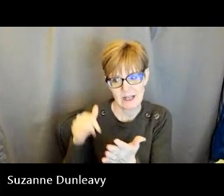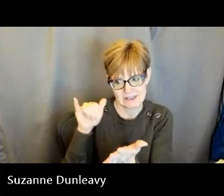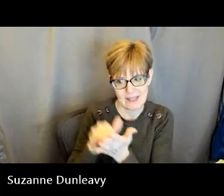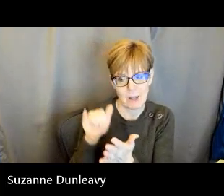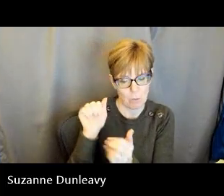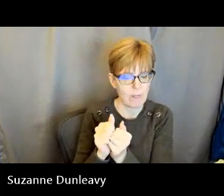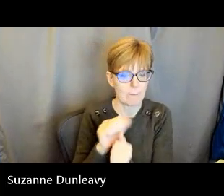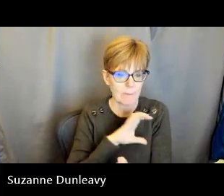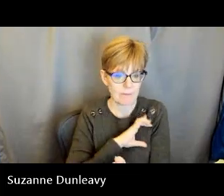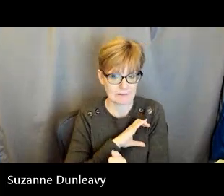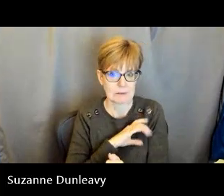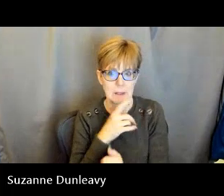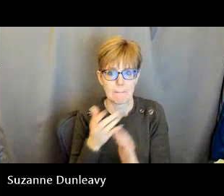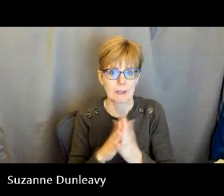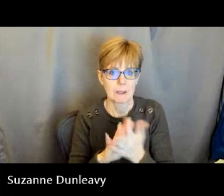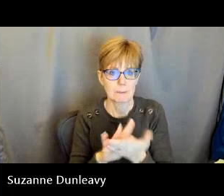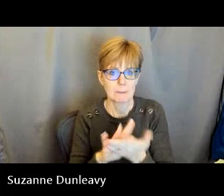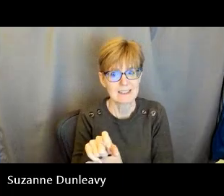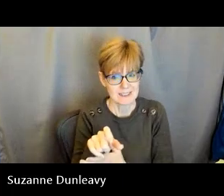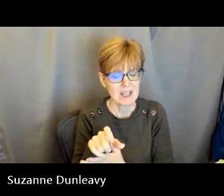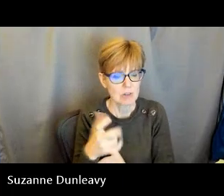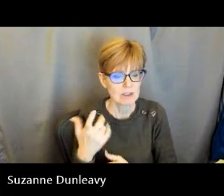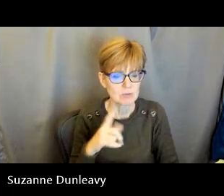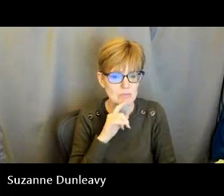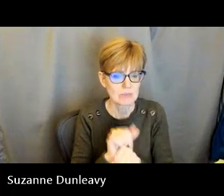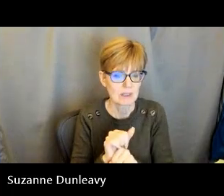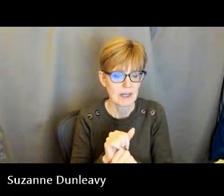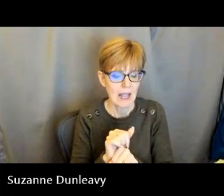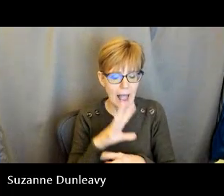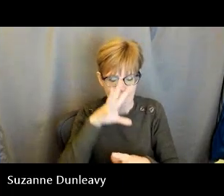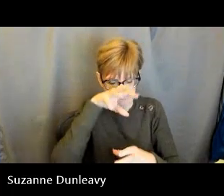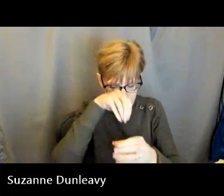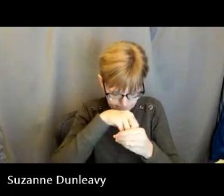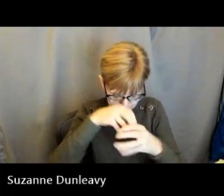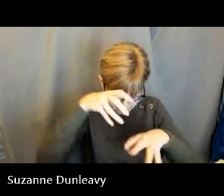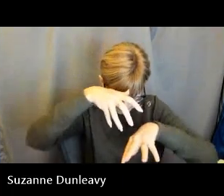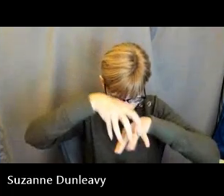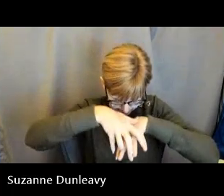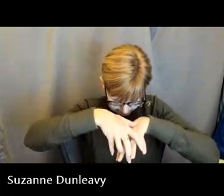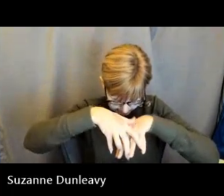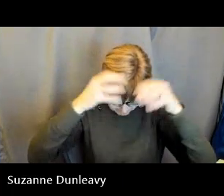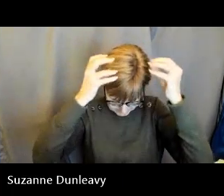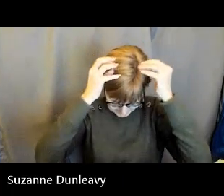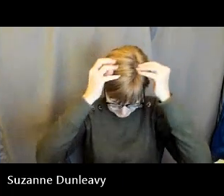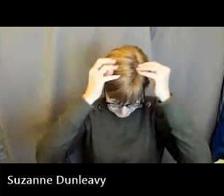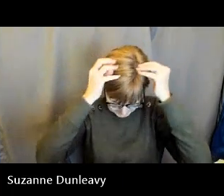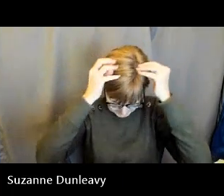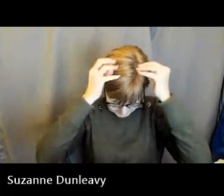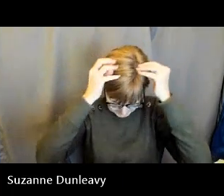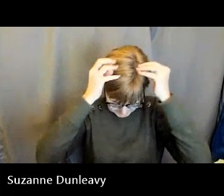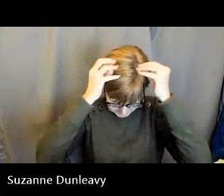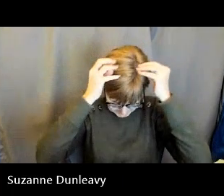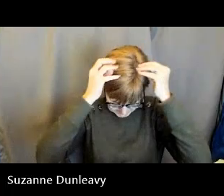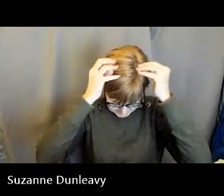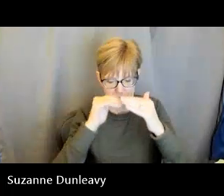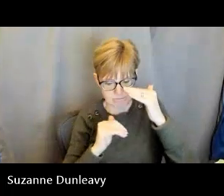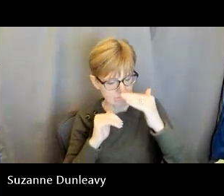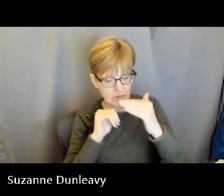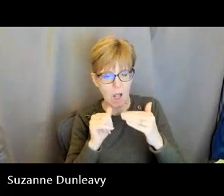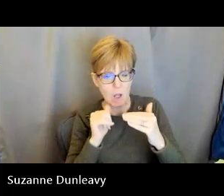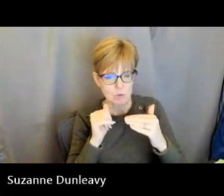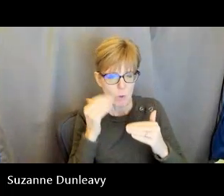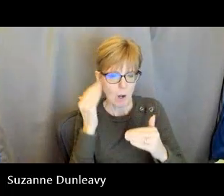ingrained, and then become part of our schema, held in our brain at an unconscious level, that come out quickly when